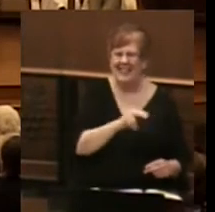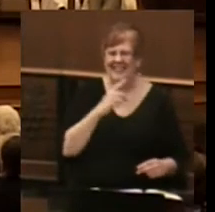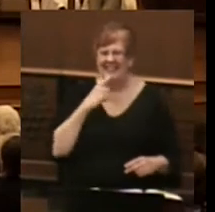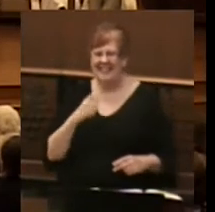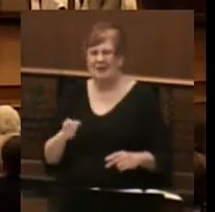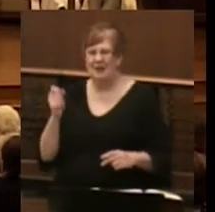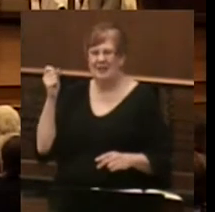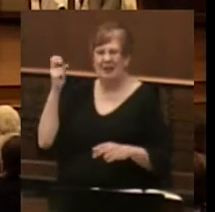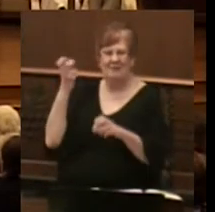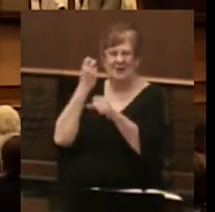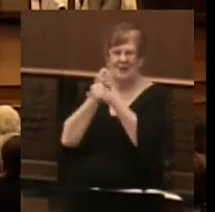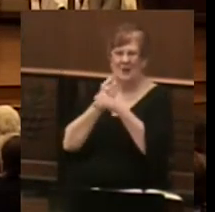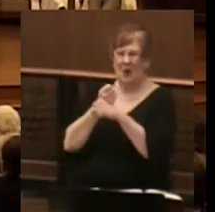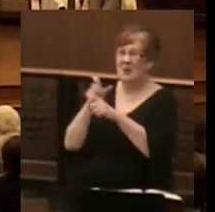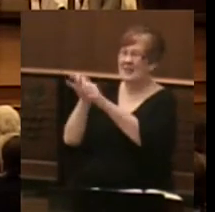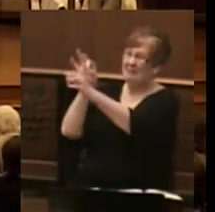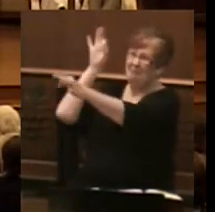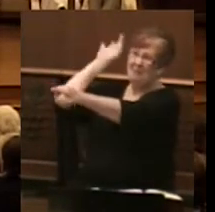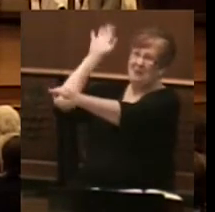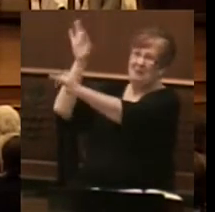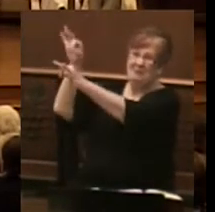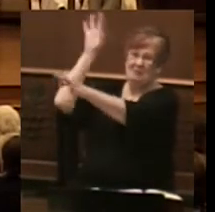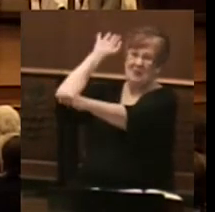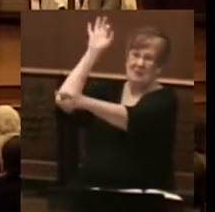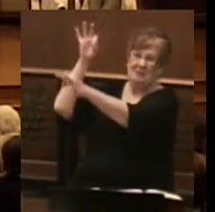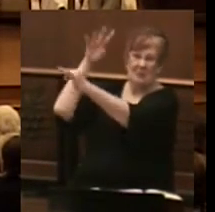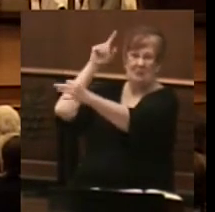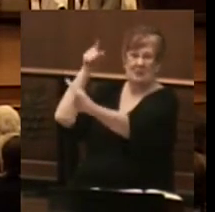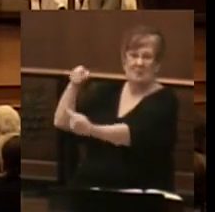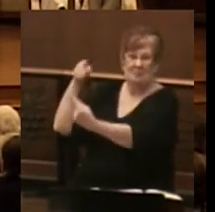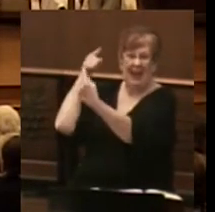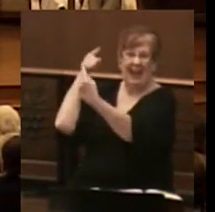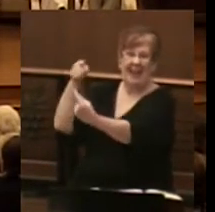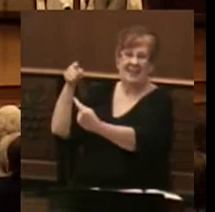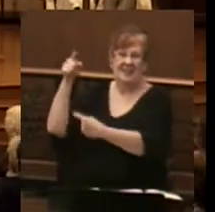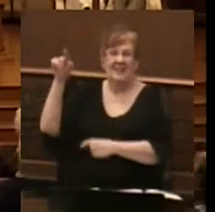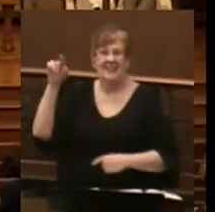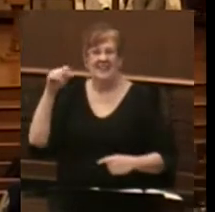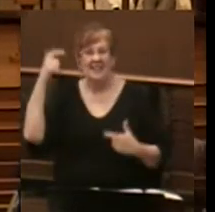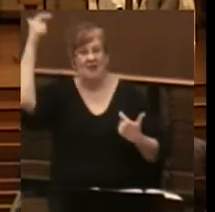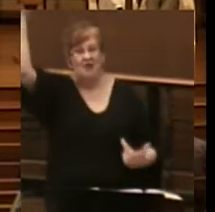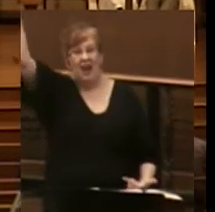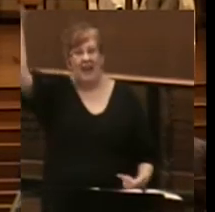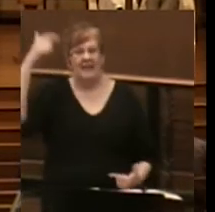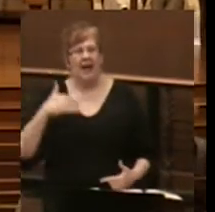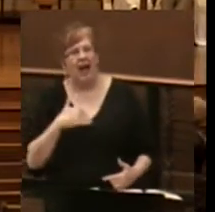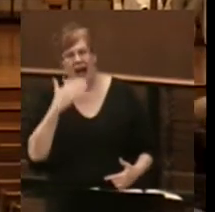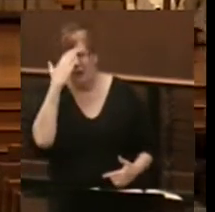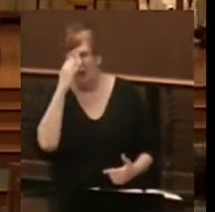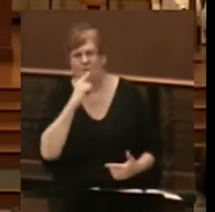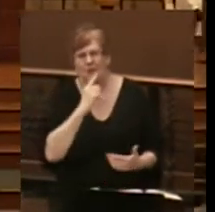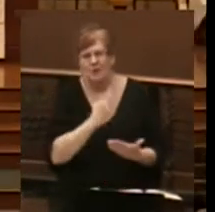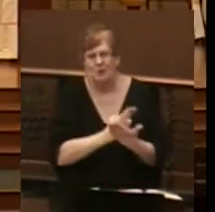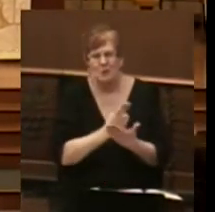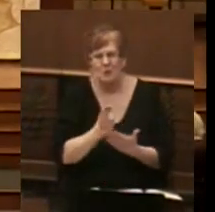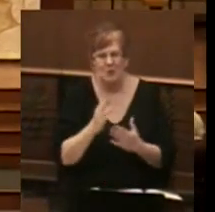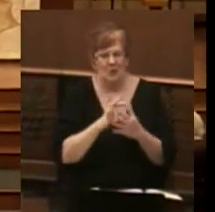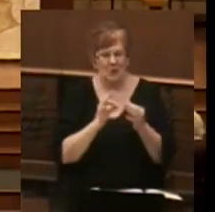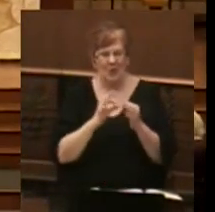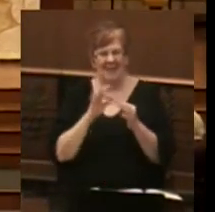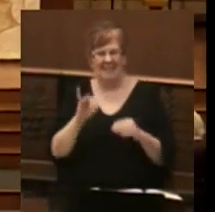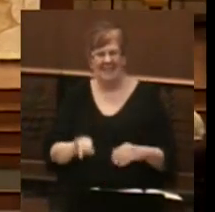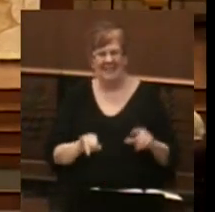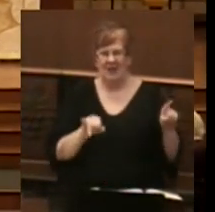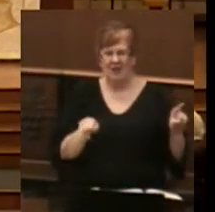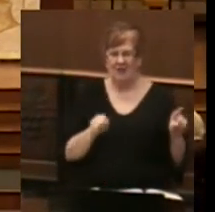took some stones and a slingshot to battle this giant. But I know the story. I know the true story. This Jason,